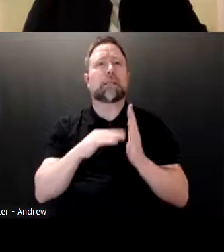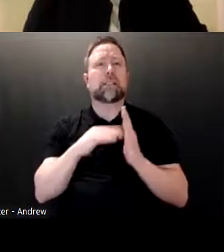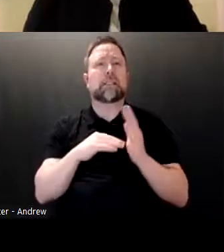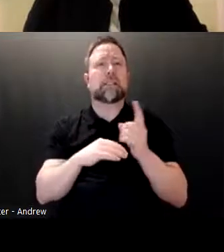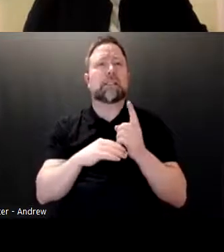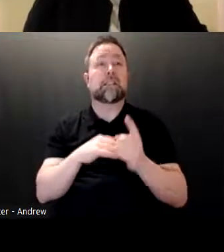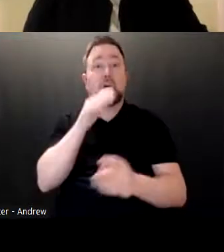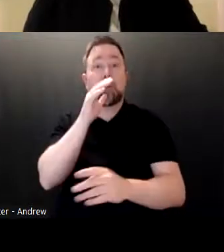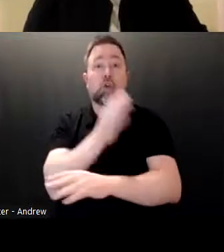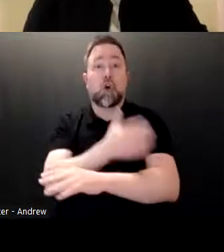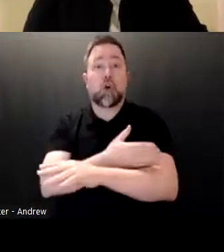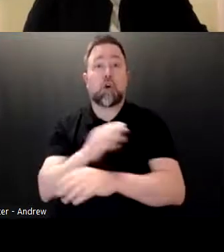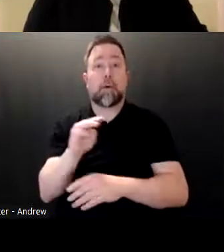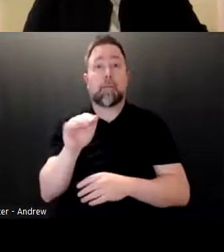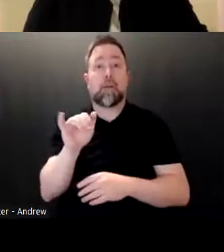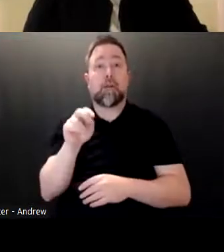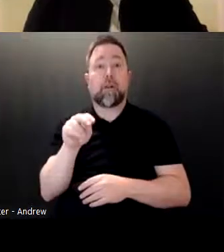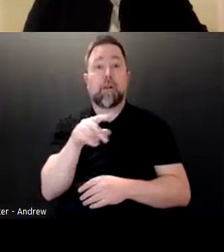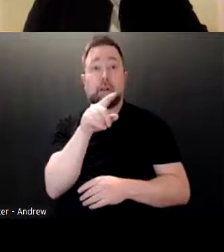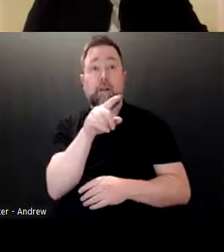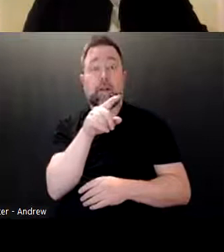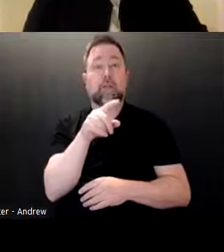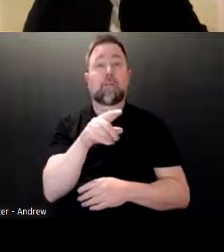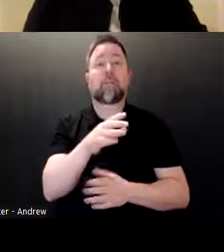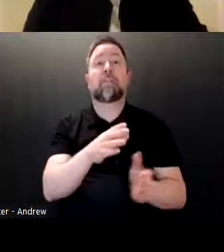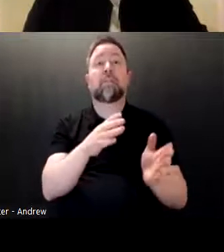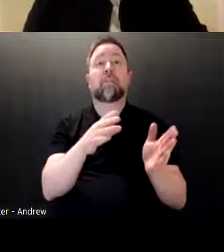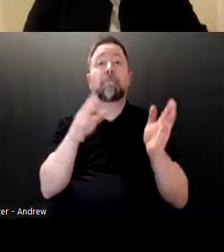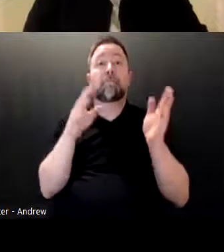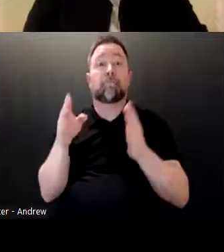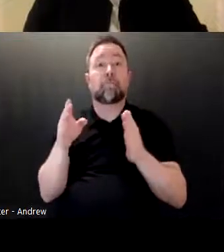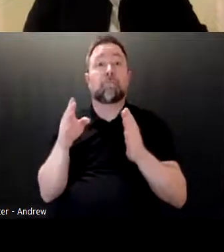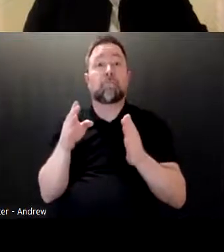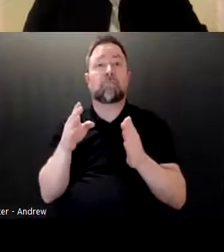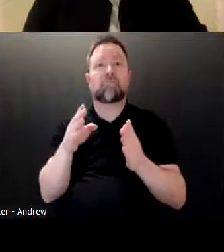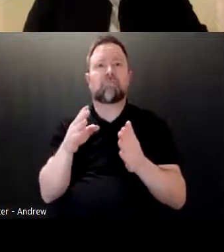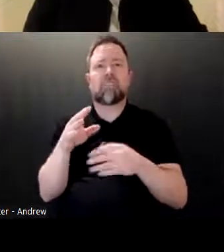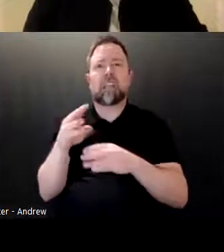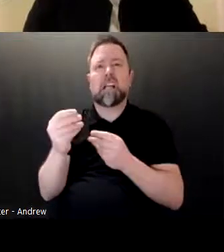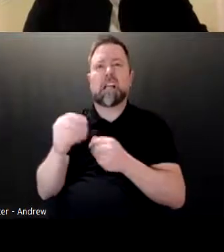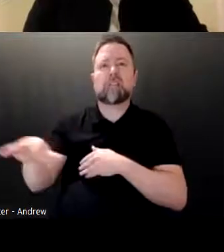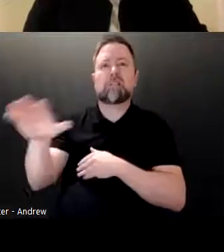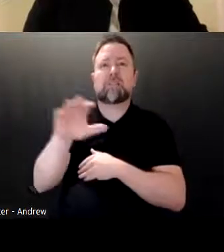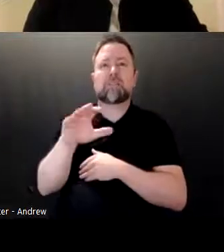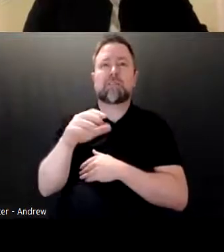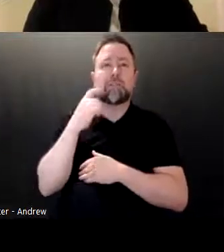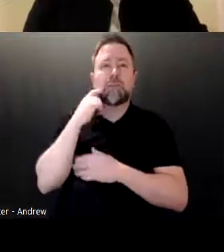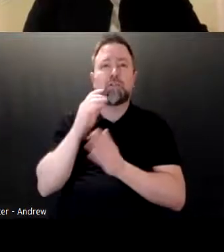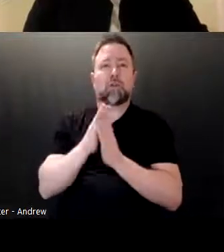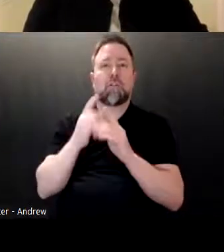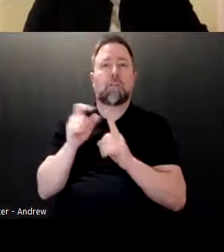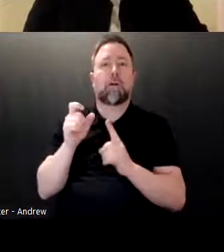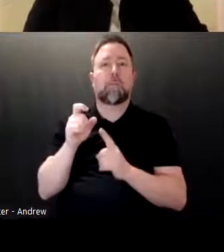all of his lifetime, the studio was an ongoing work in progress and really a labor of love and personal expression.